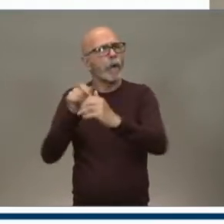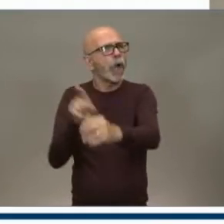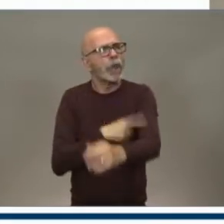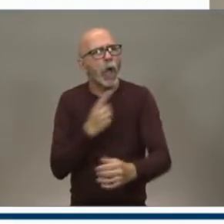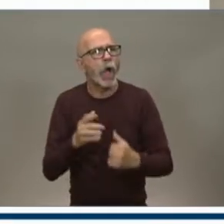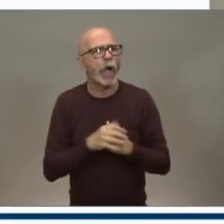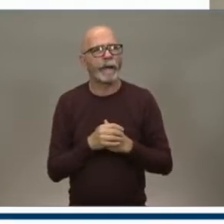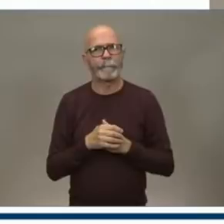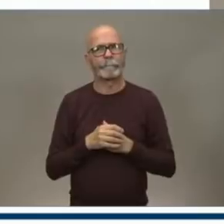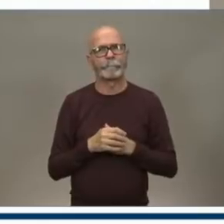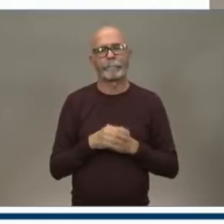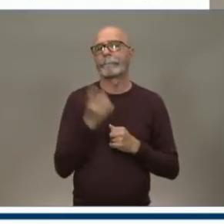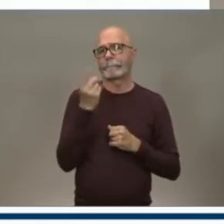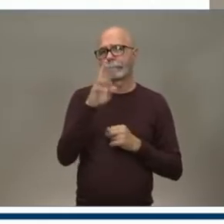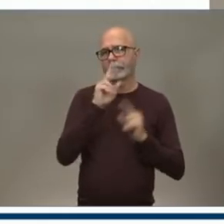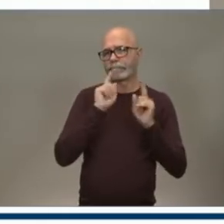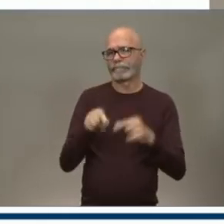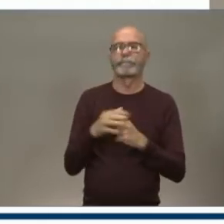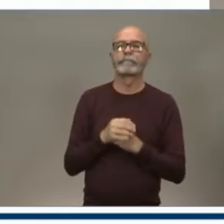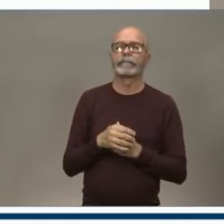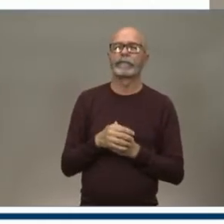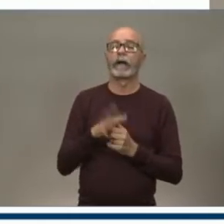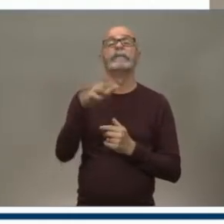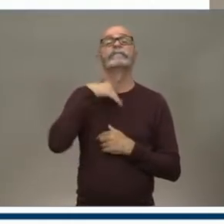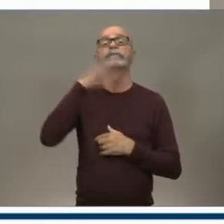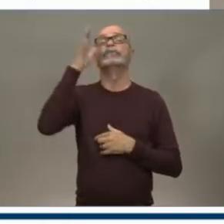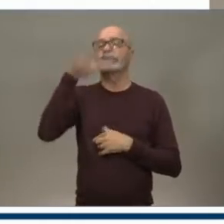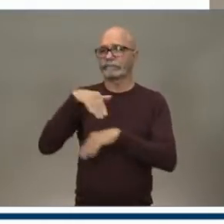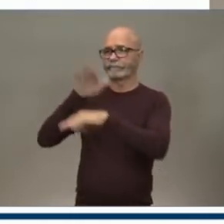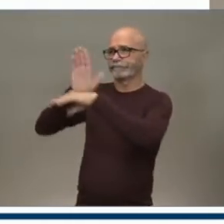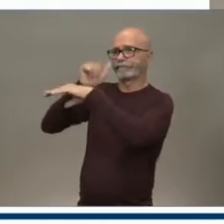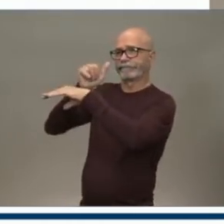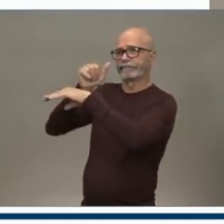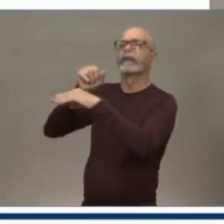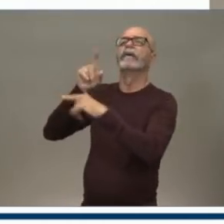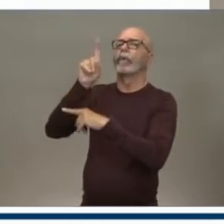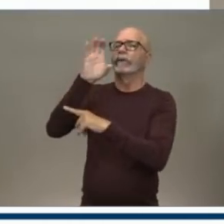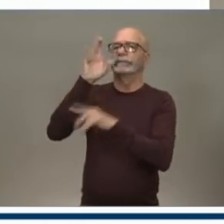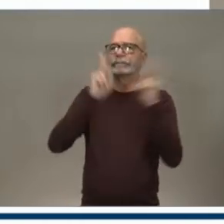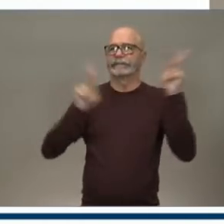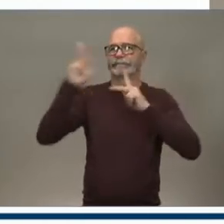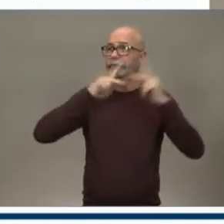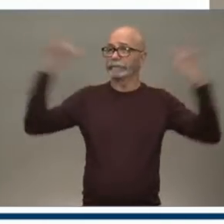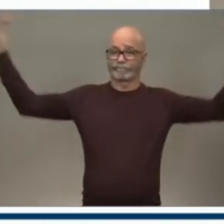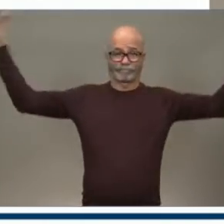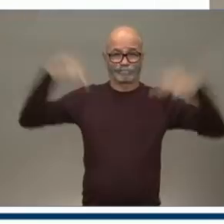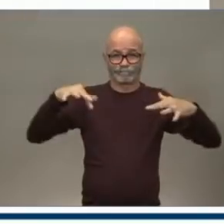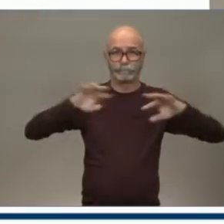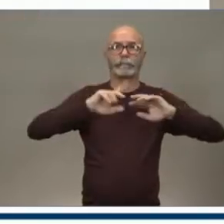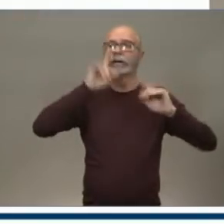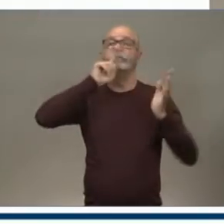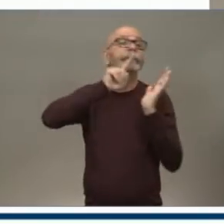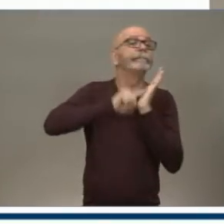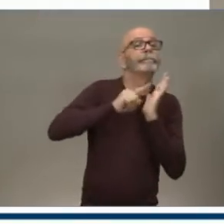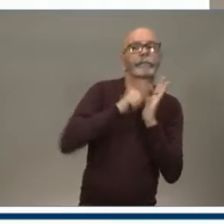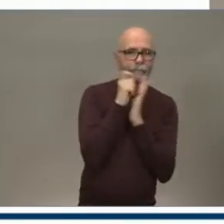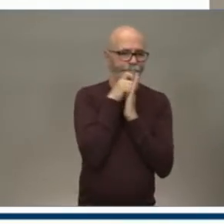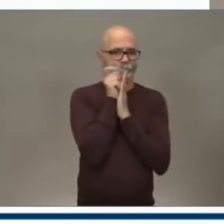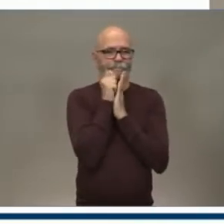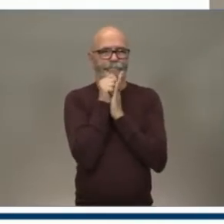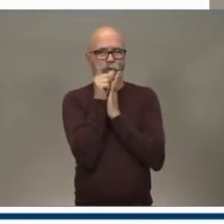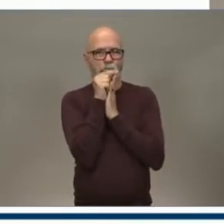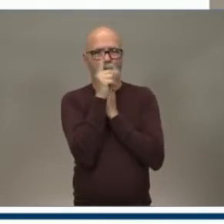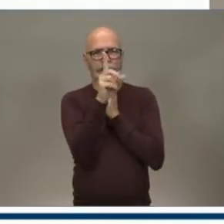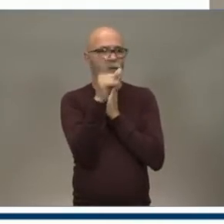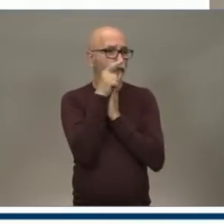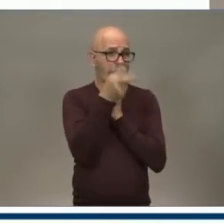target is to recruit 100 we have through the federal restart money, and we're public health and the health authority is actively working to add to our complement